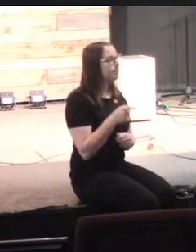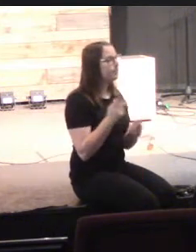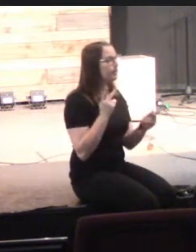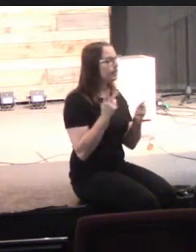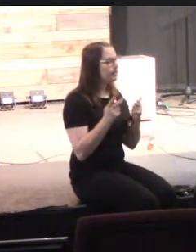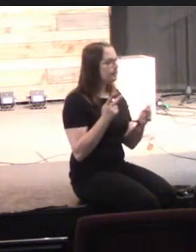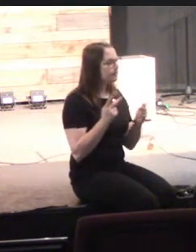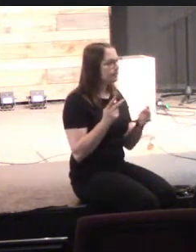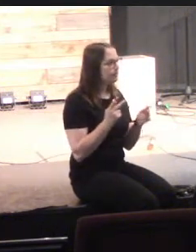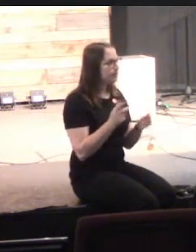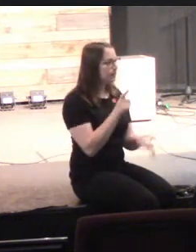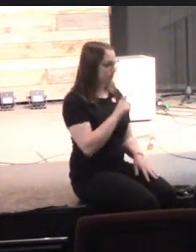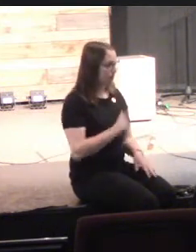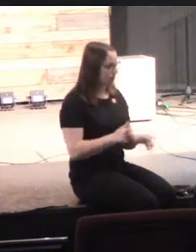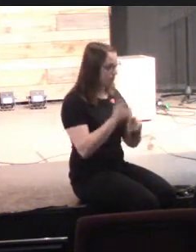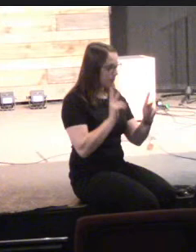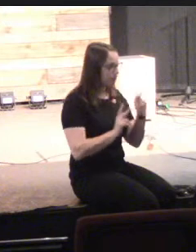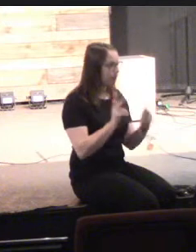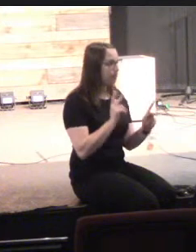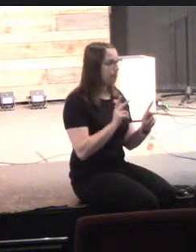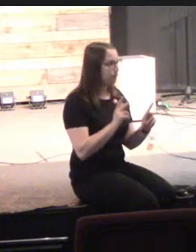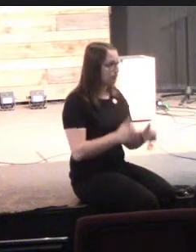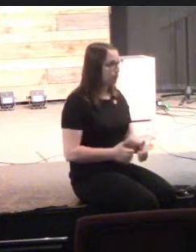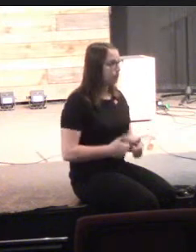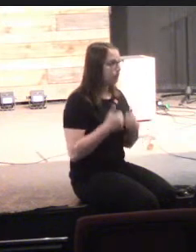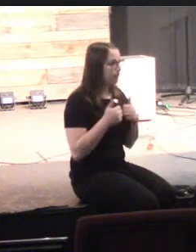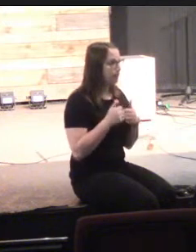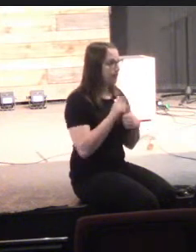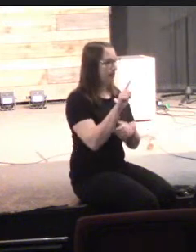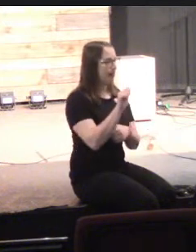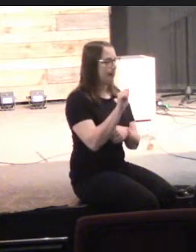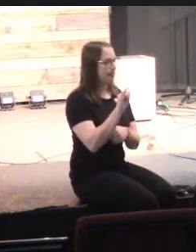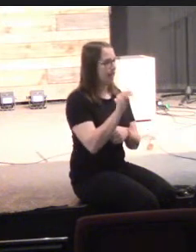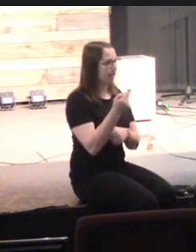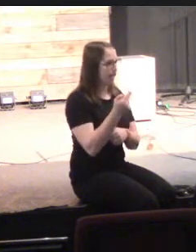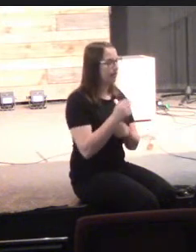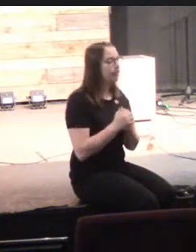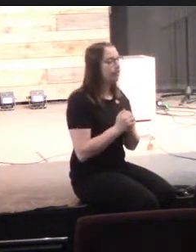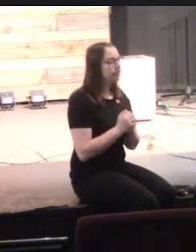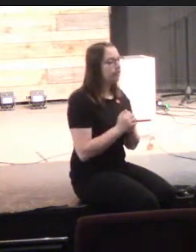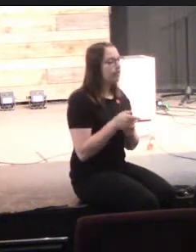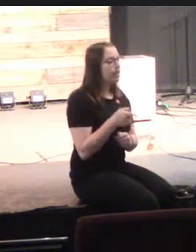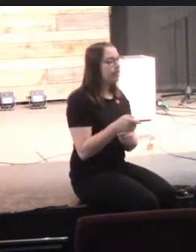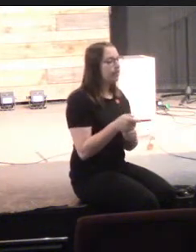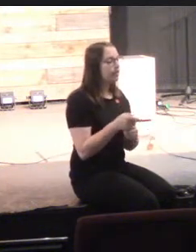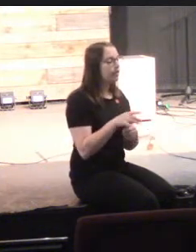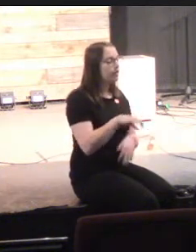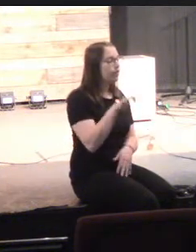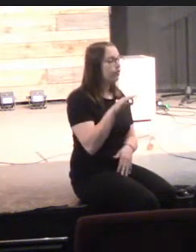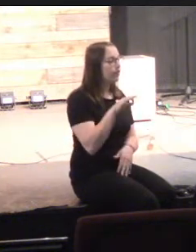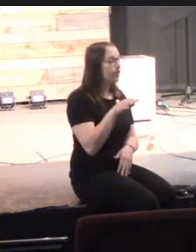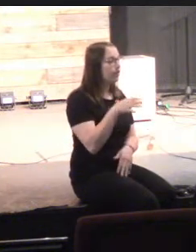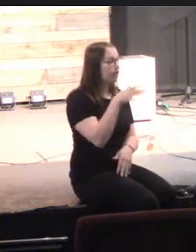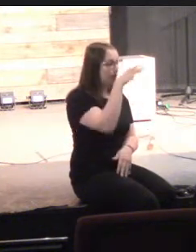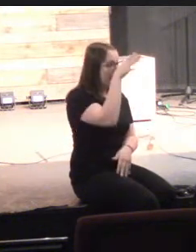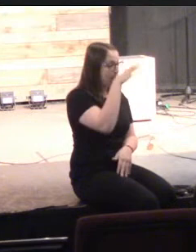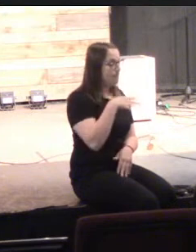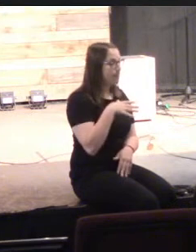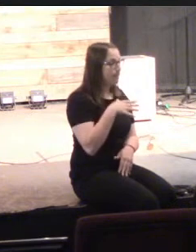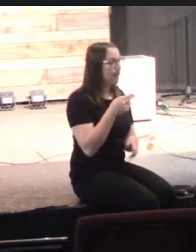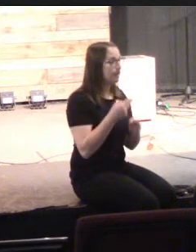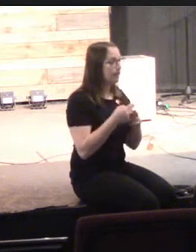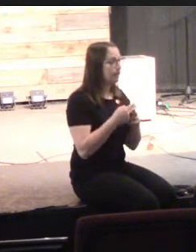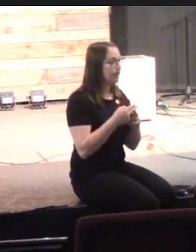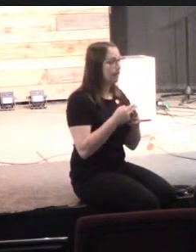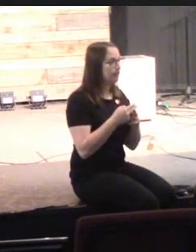he went to visit the Lord's people who lived in Lydda. There he found a man named Aeneas who was